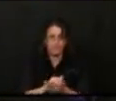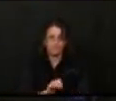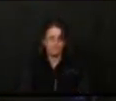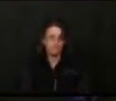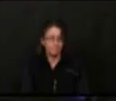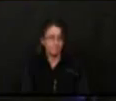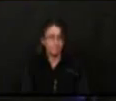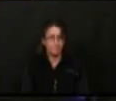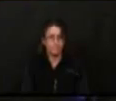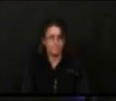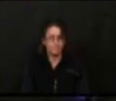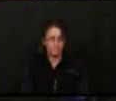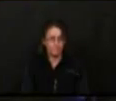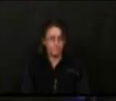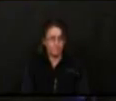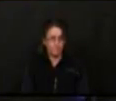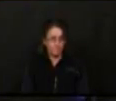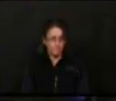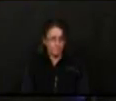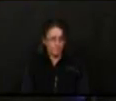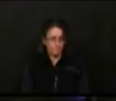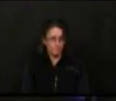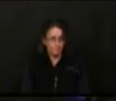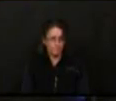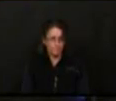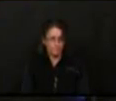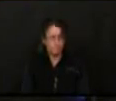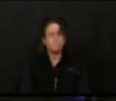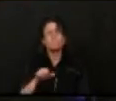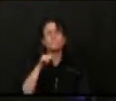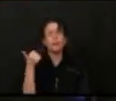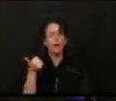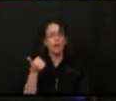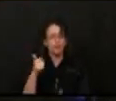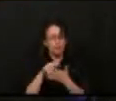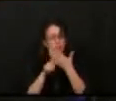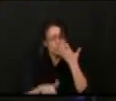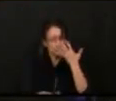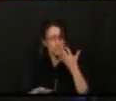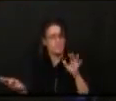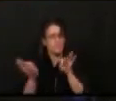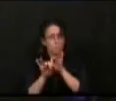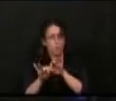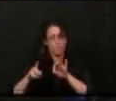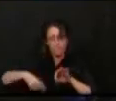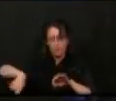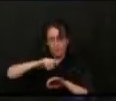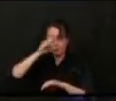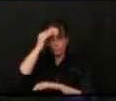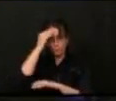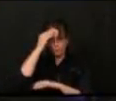of other primary factors that we need to consider as we work through the budget this year.